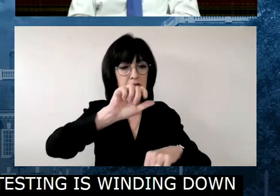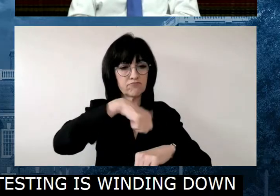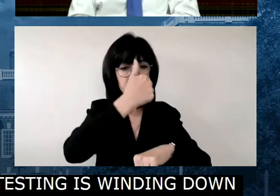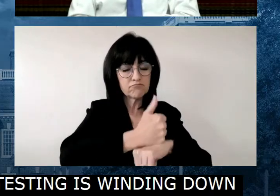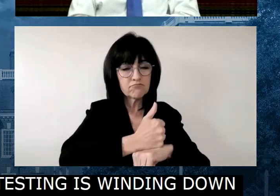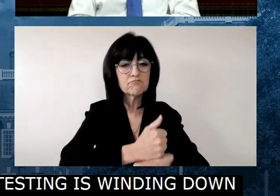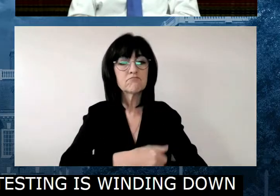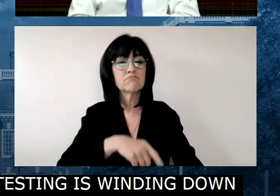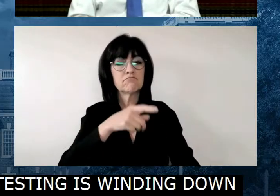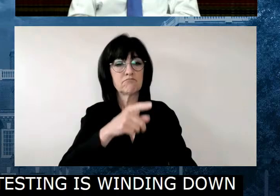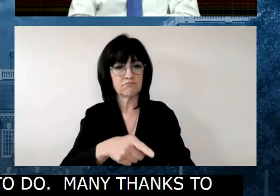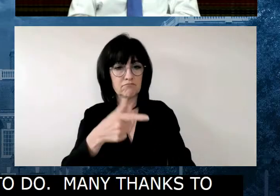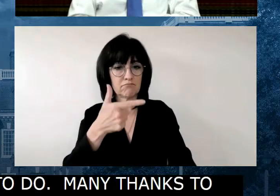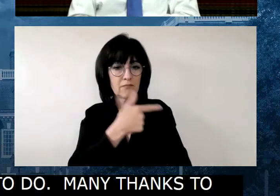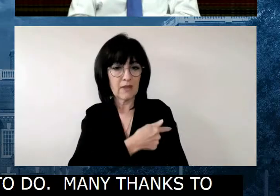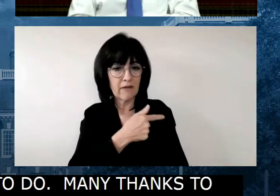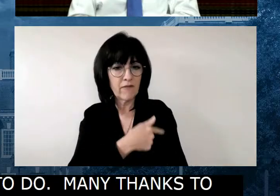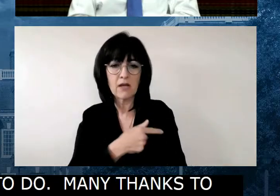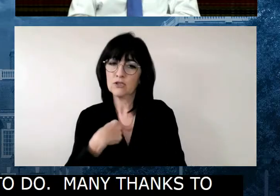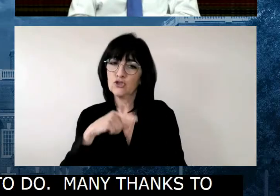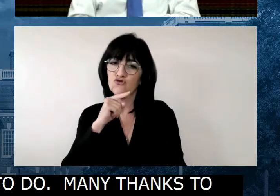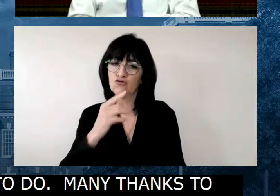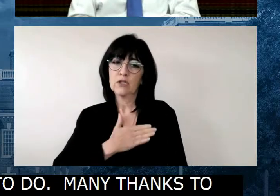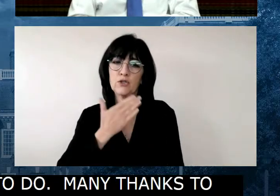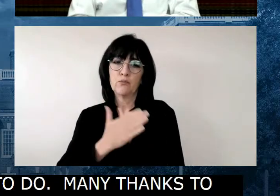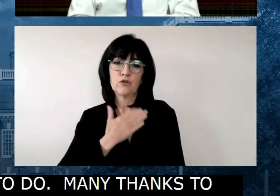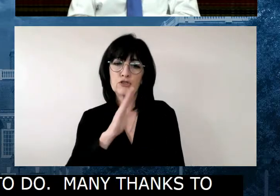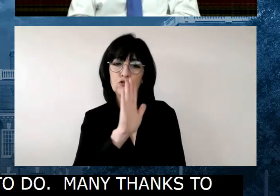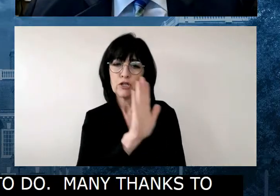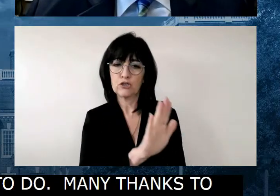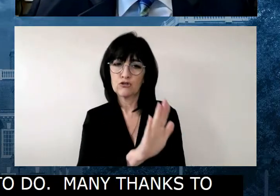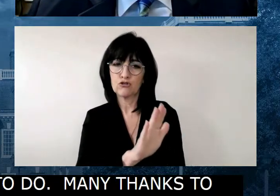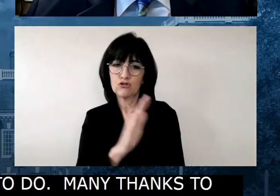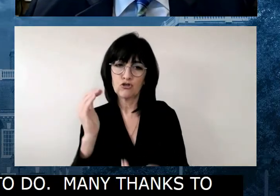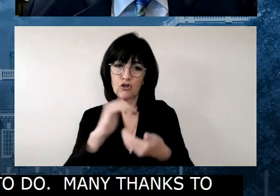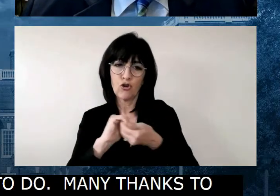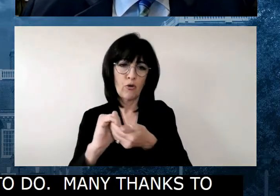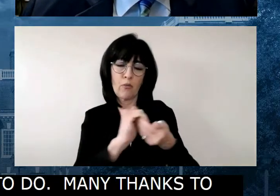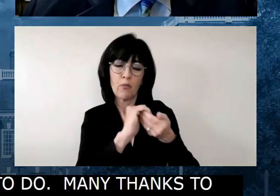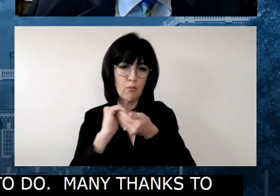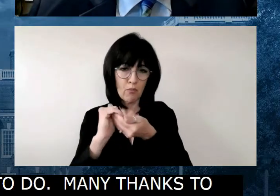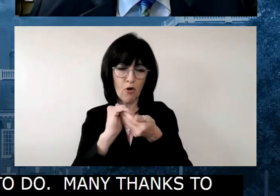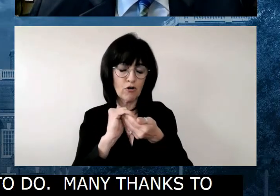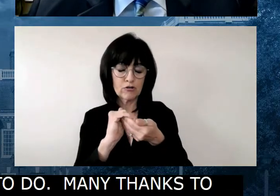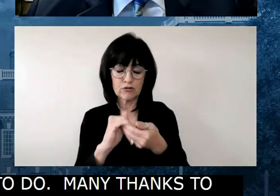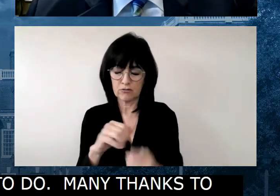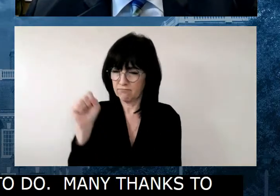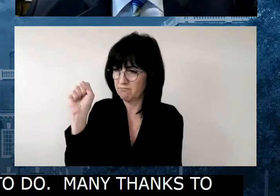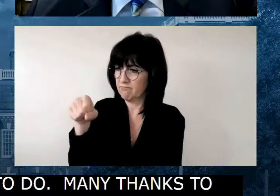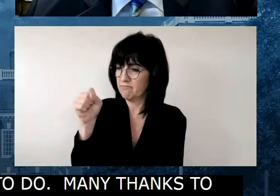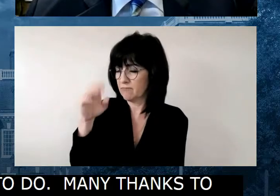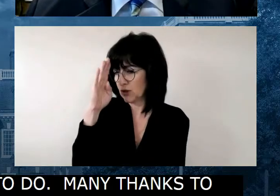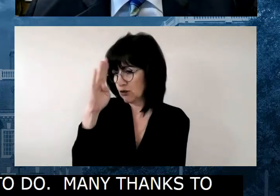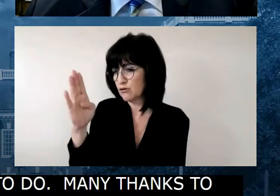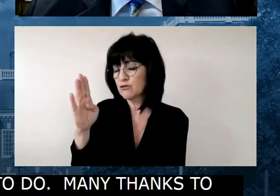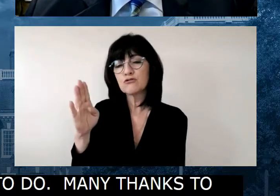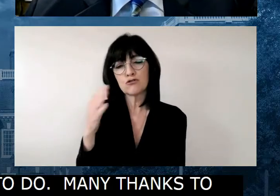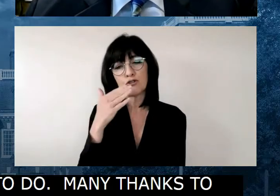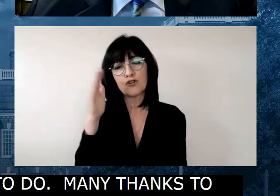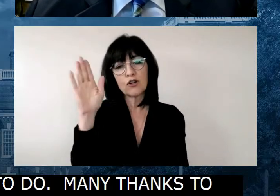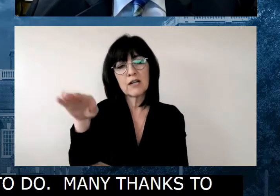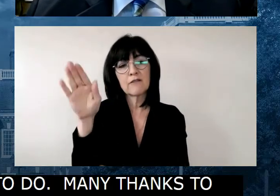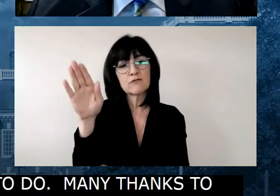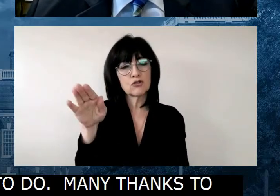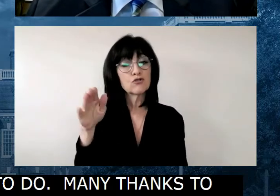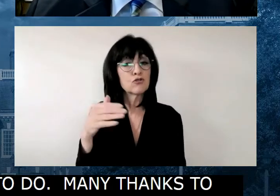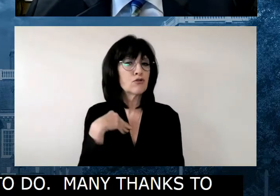we appreciate their partnership over the last year. No, absolutely, sir. And good afternoon. And we'll start with the testing recap from last week. So we